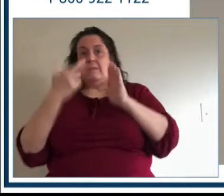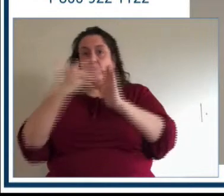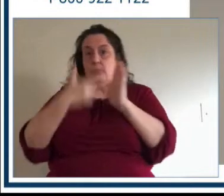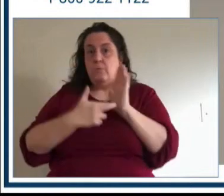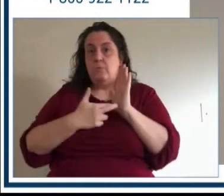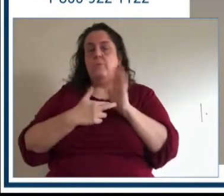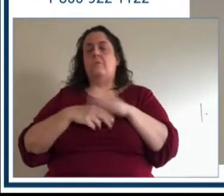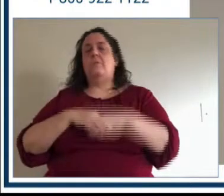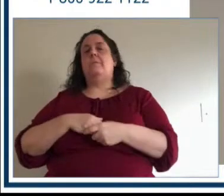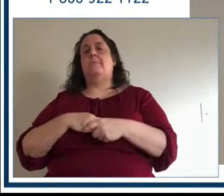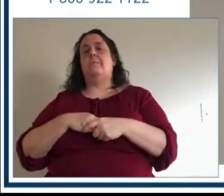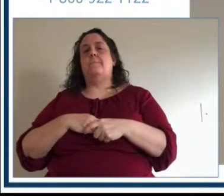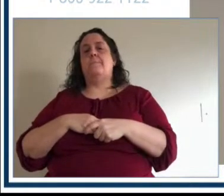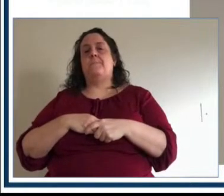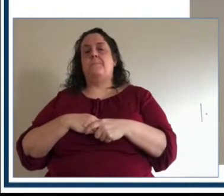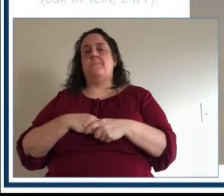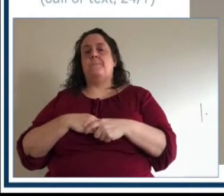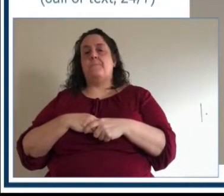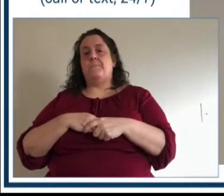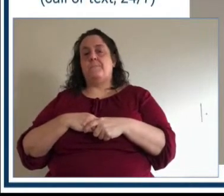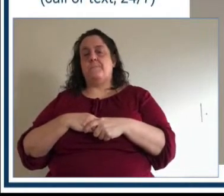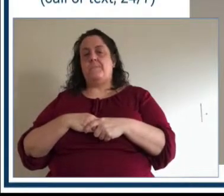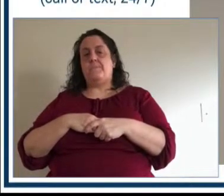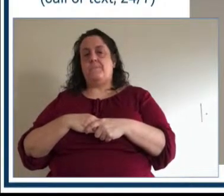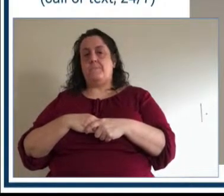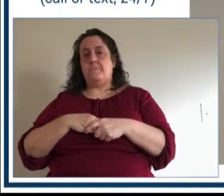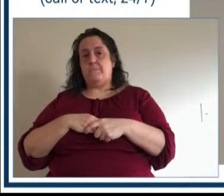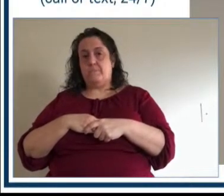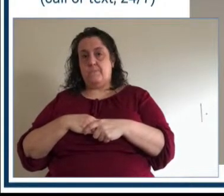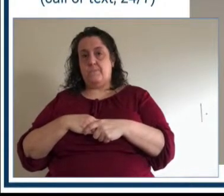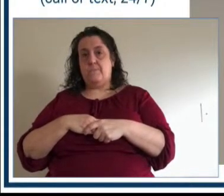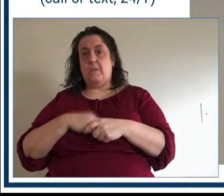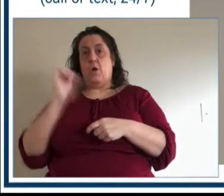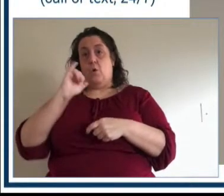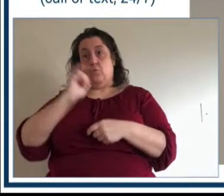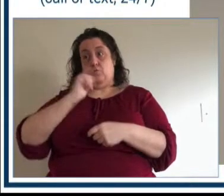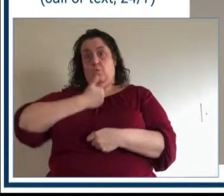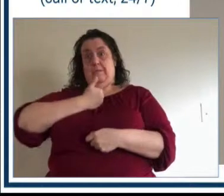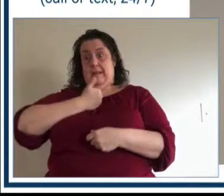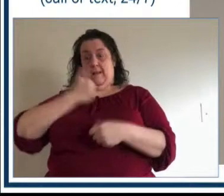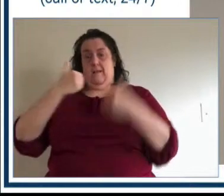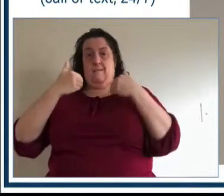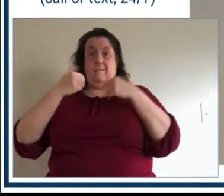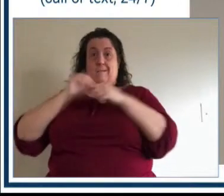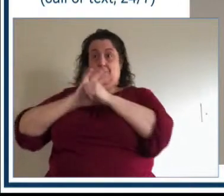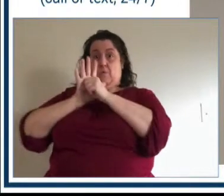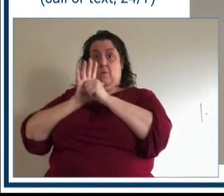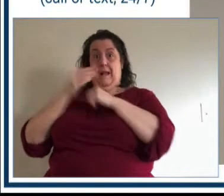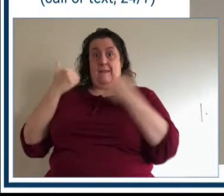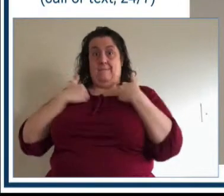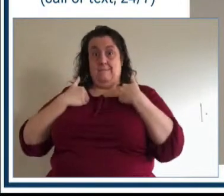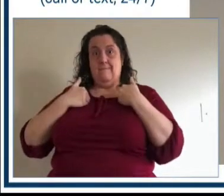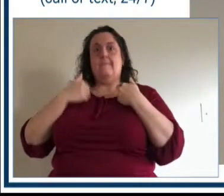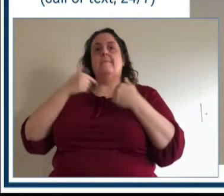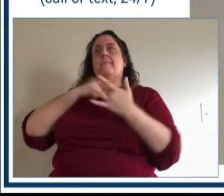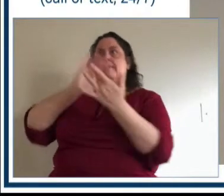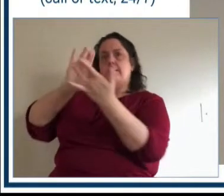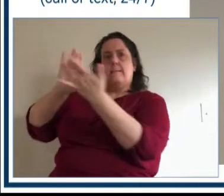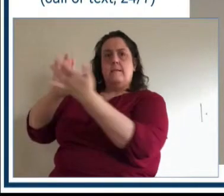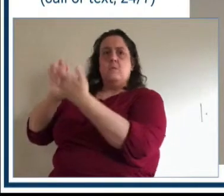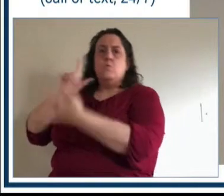about contacting their own close contacts. If people have been told you're